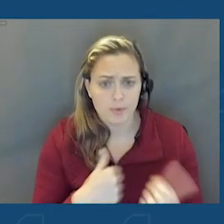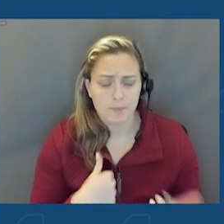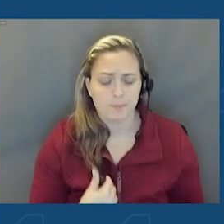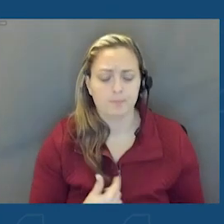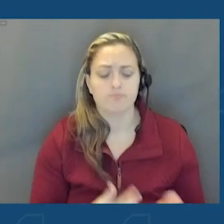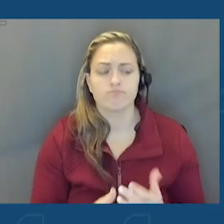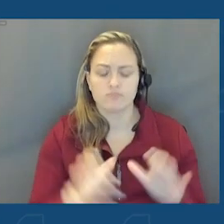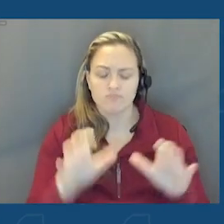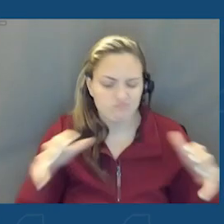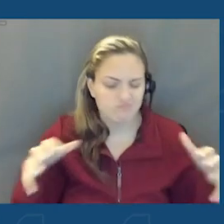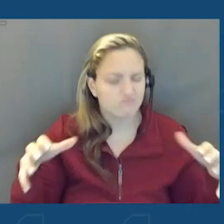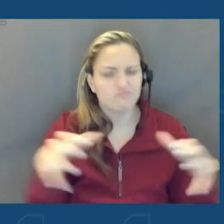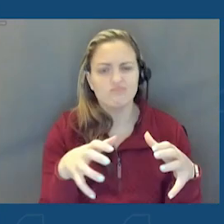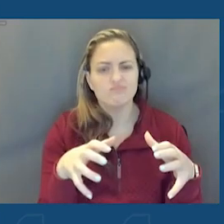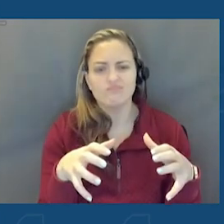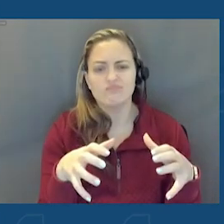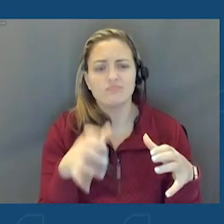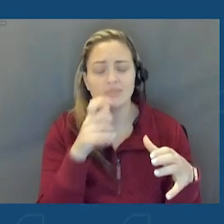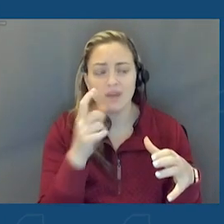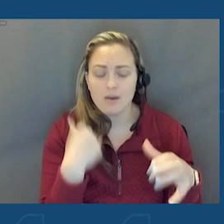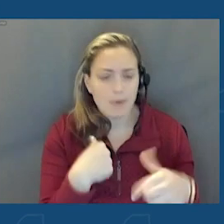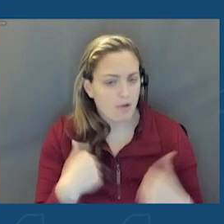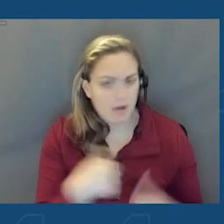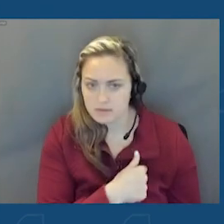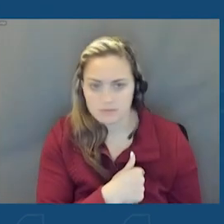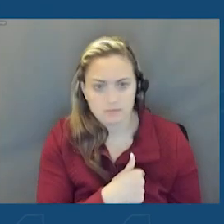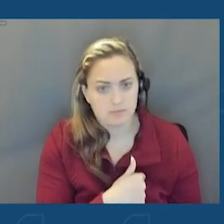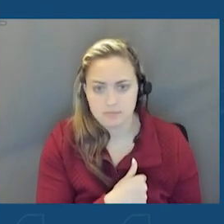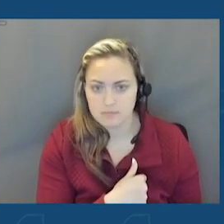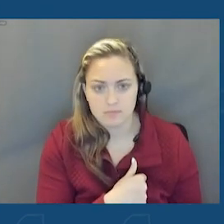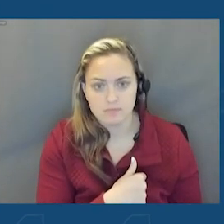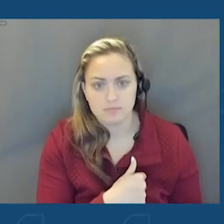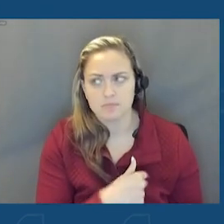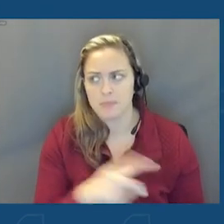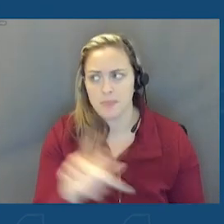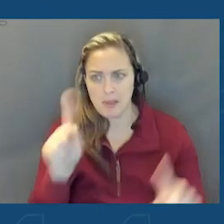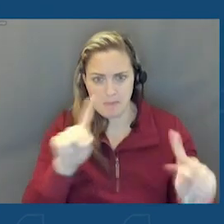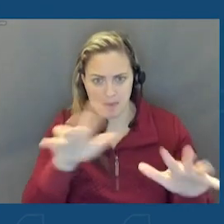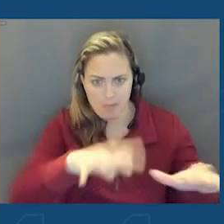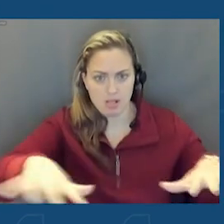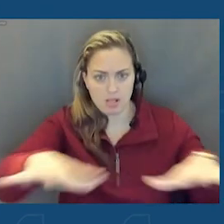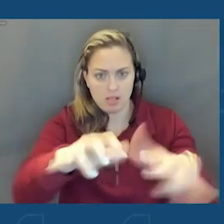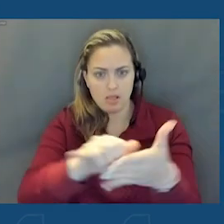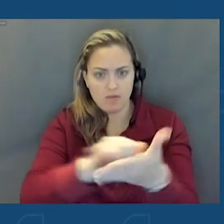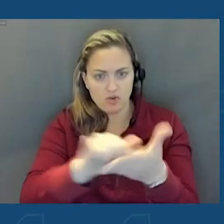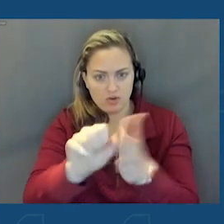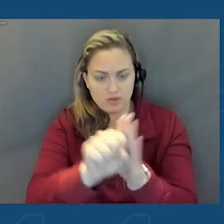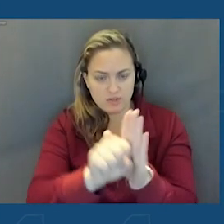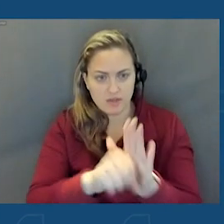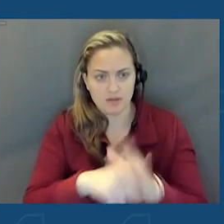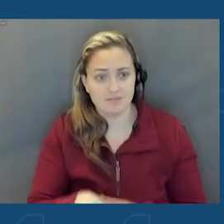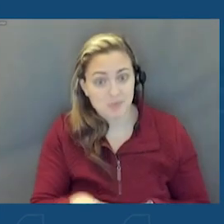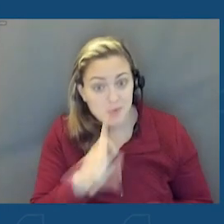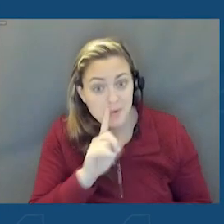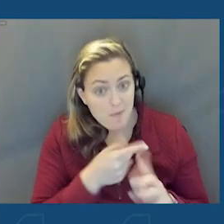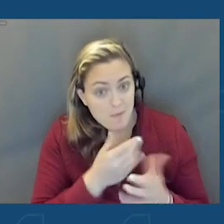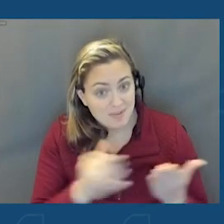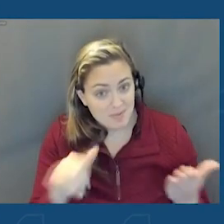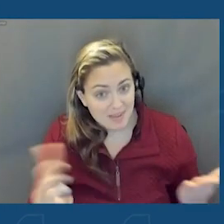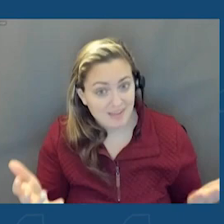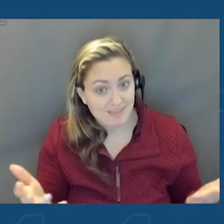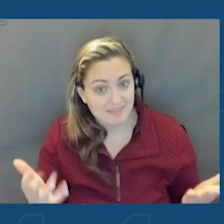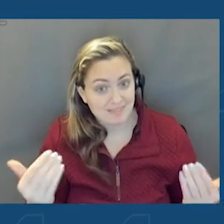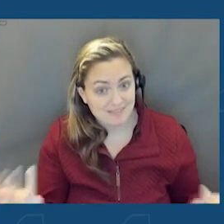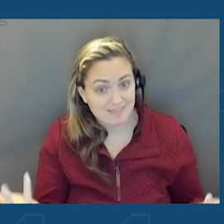together, saying it's not about us, it's about the people of this state. So let's talk about some of that. Let's talk about